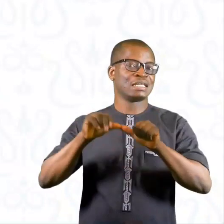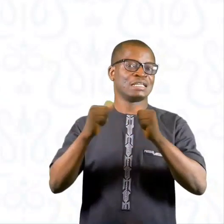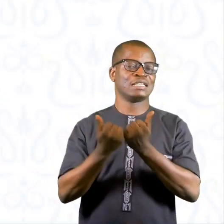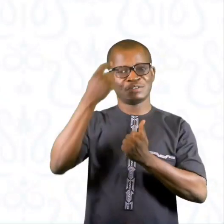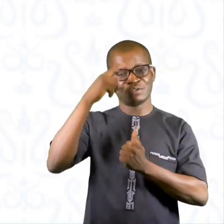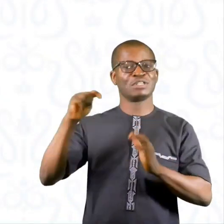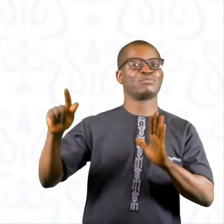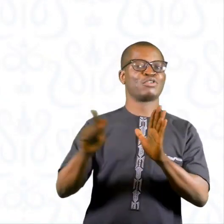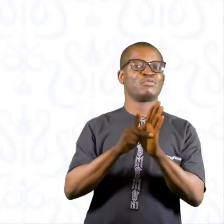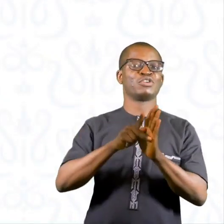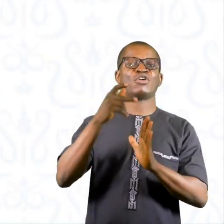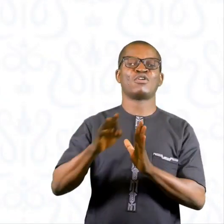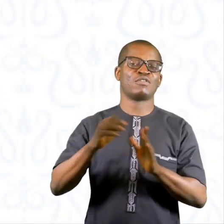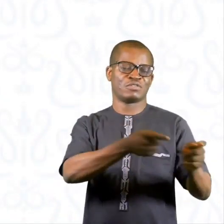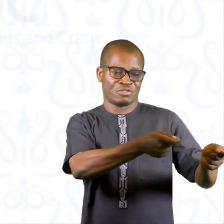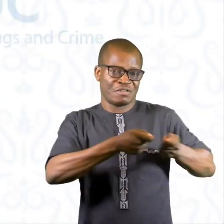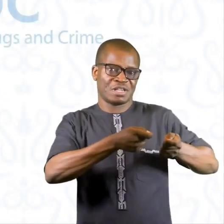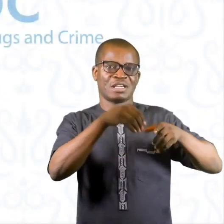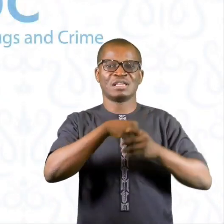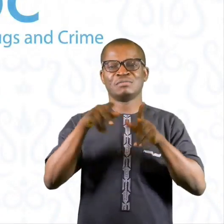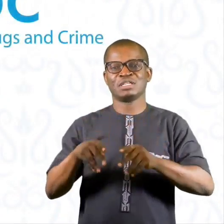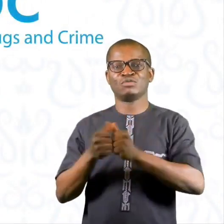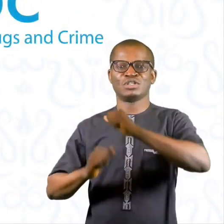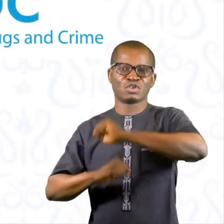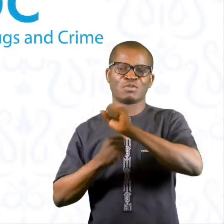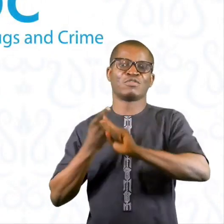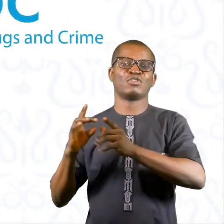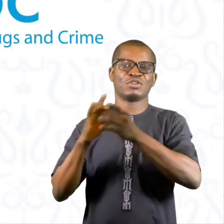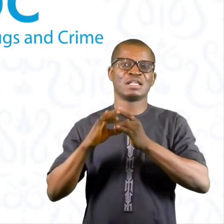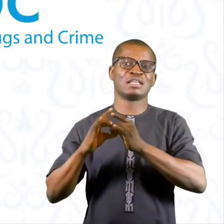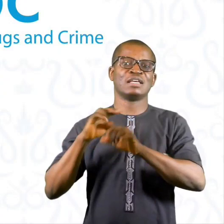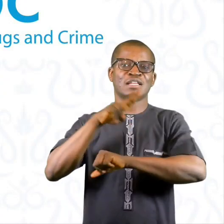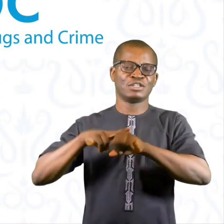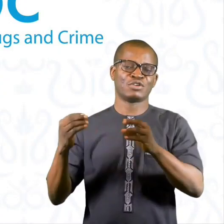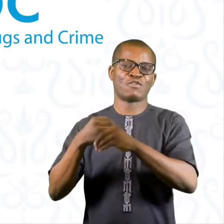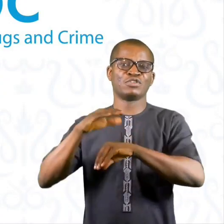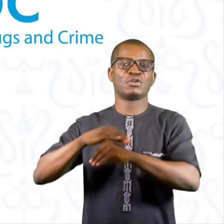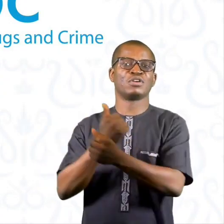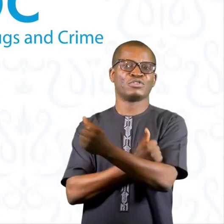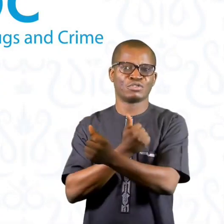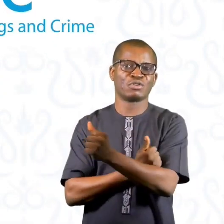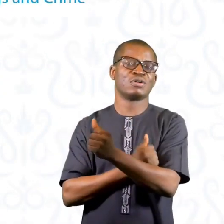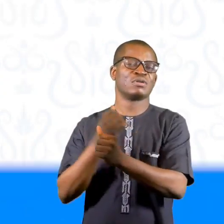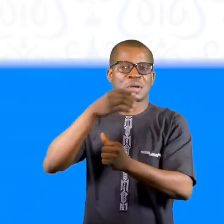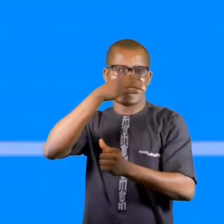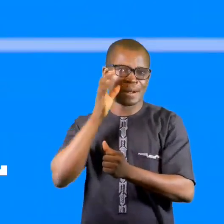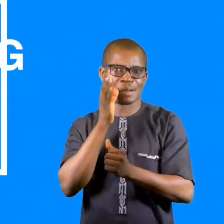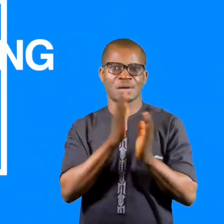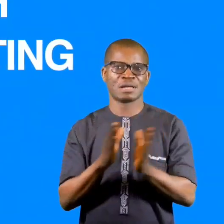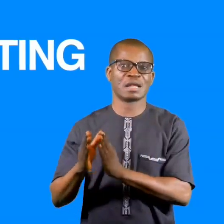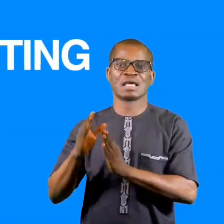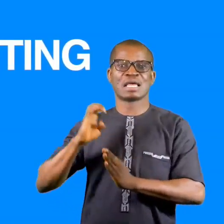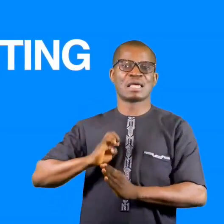The National Agency for the Prohibition of Trafficking in Persons, with support from the United States Office on Drugs and Crime, organized the 9th